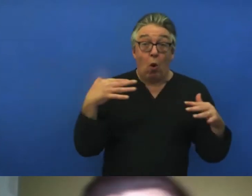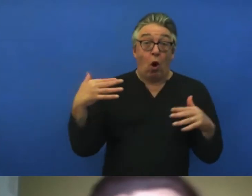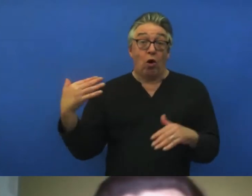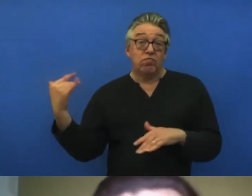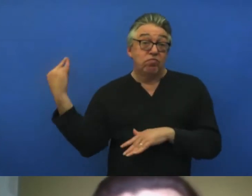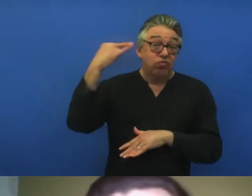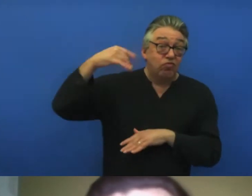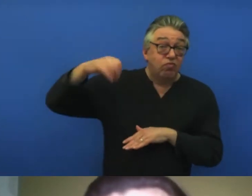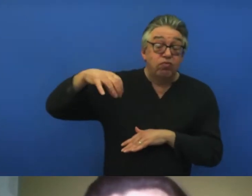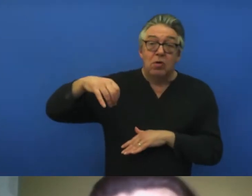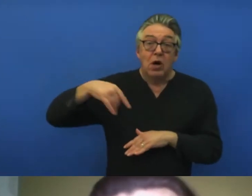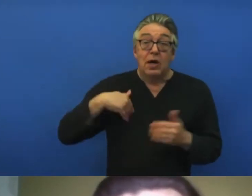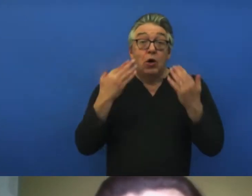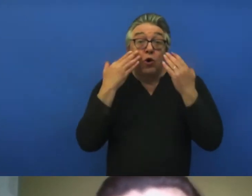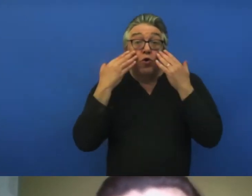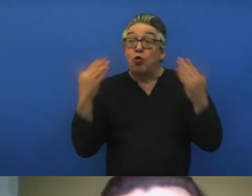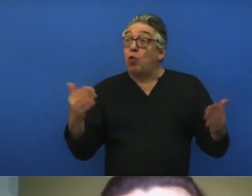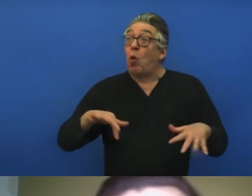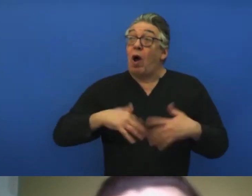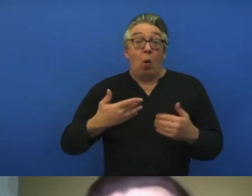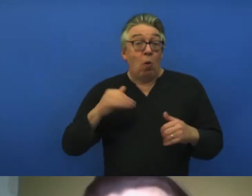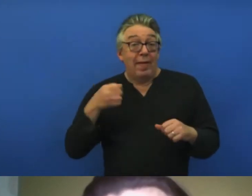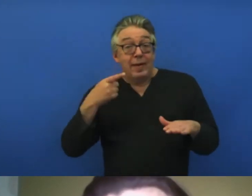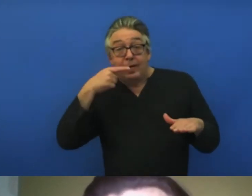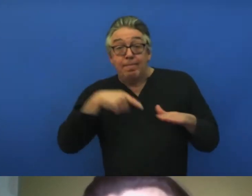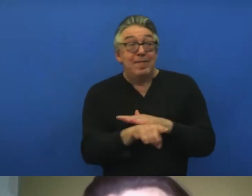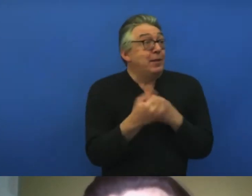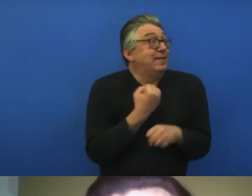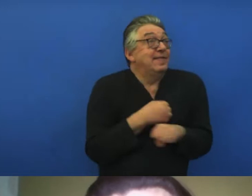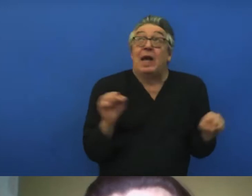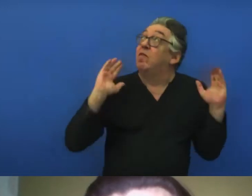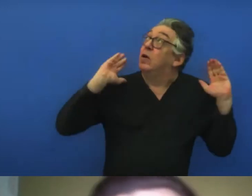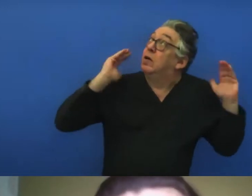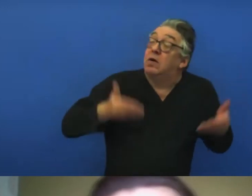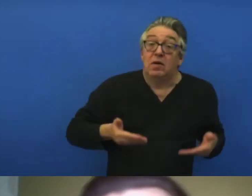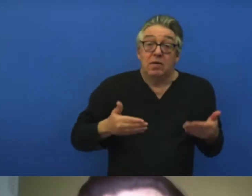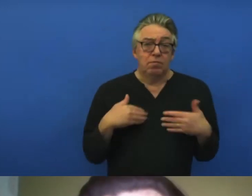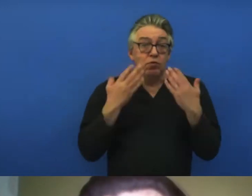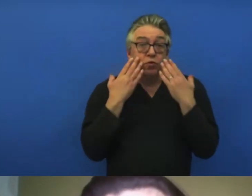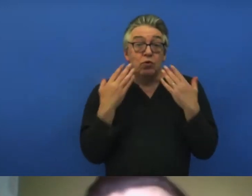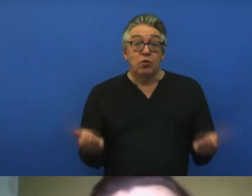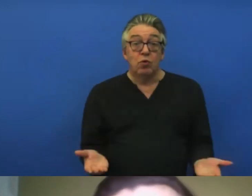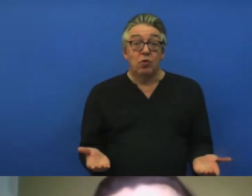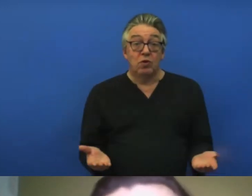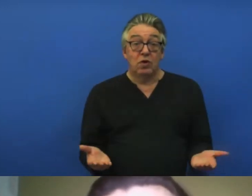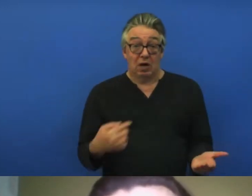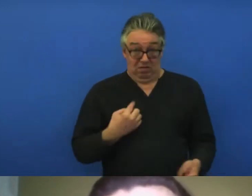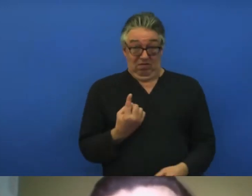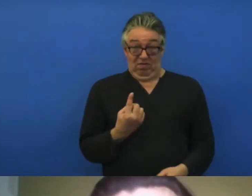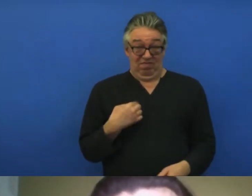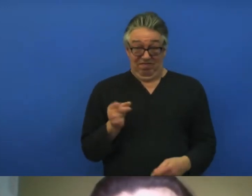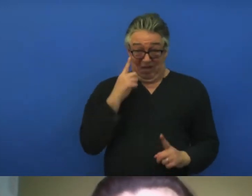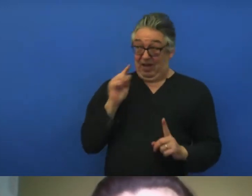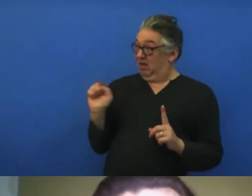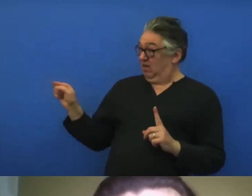to save ourselves, let's say. And I'm sure many other people also are not aware of this. And that is a huge